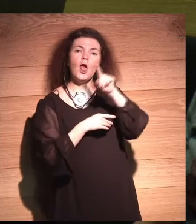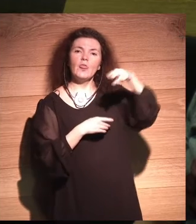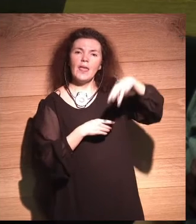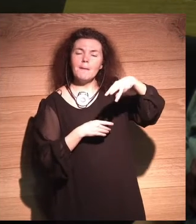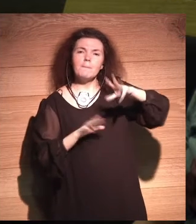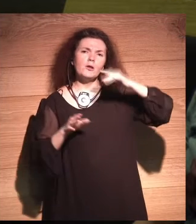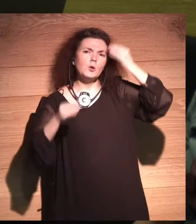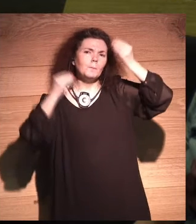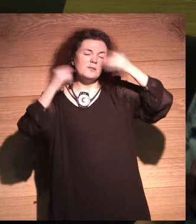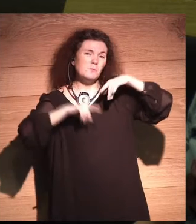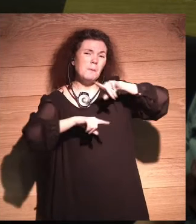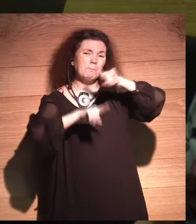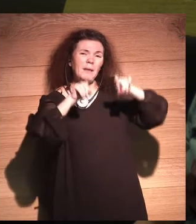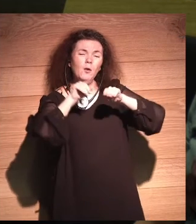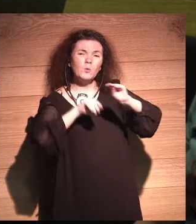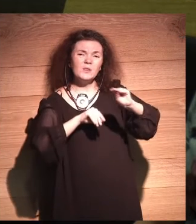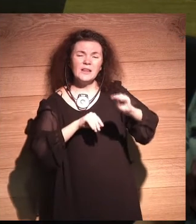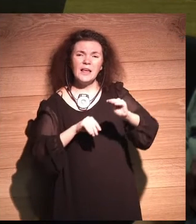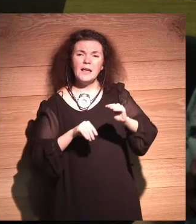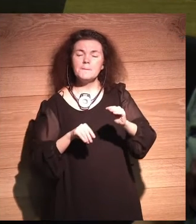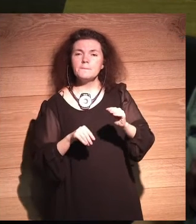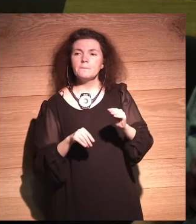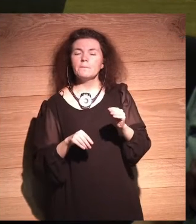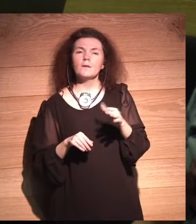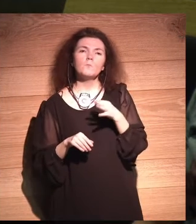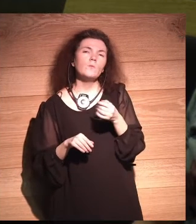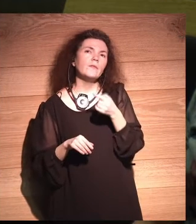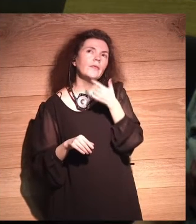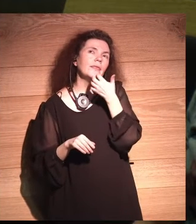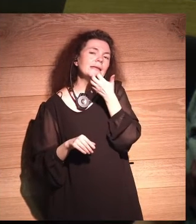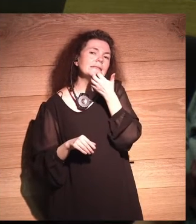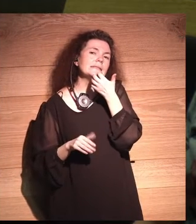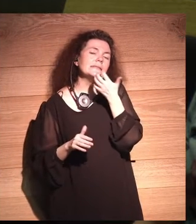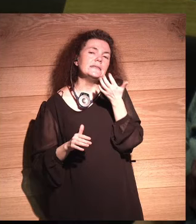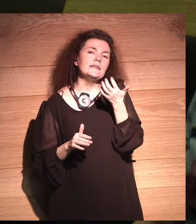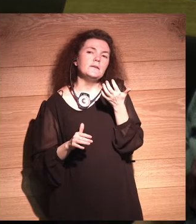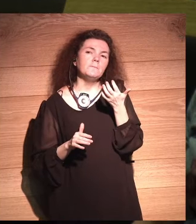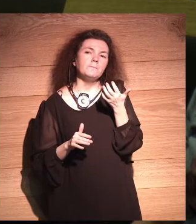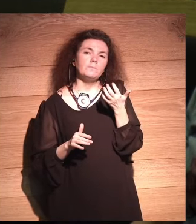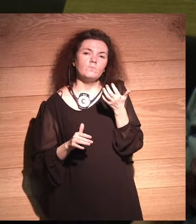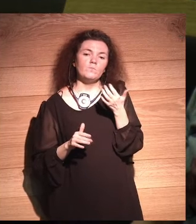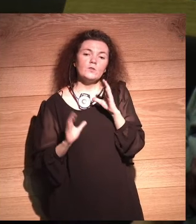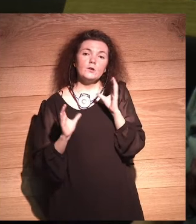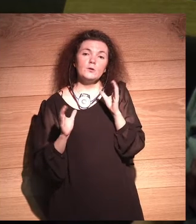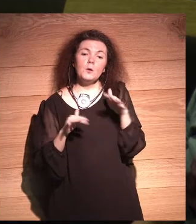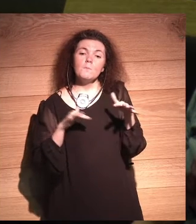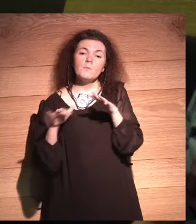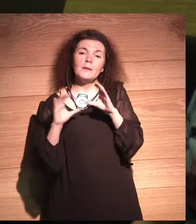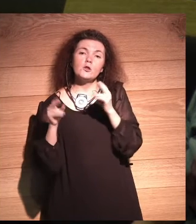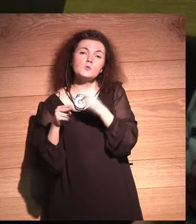is that really transforming political movements aim to change things dramatically or